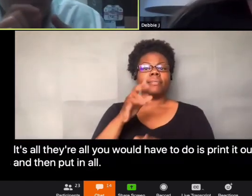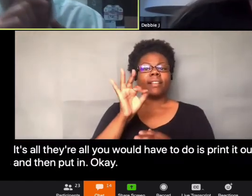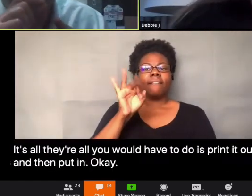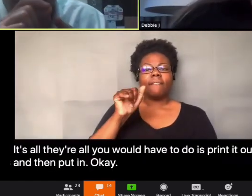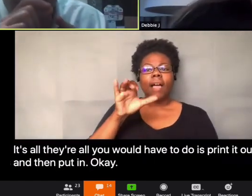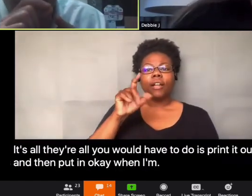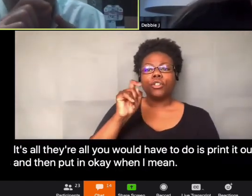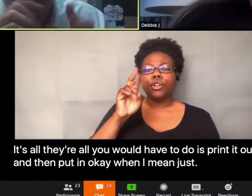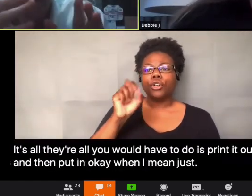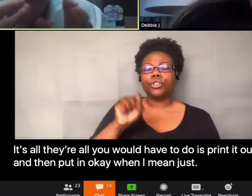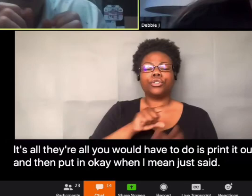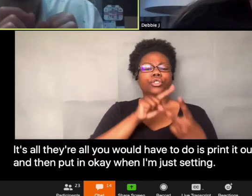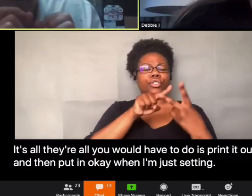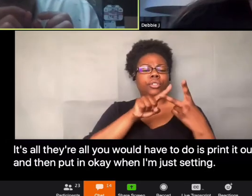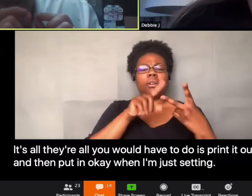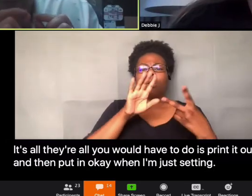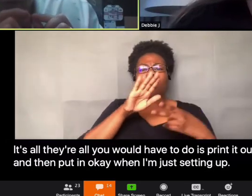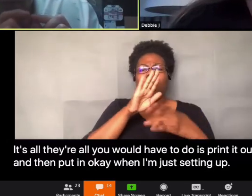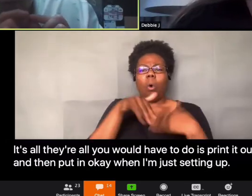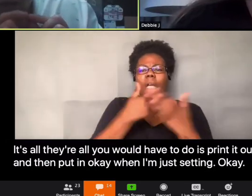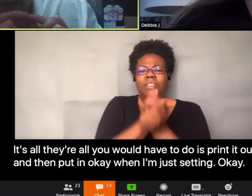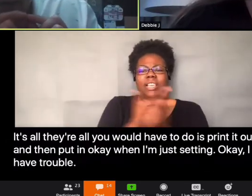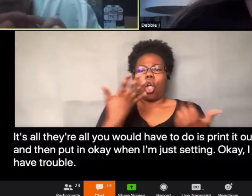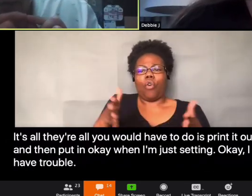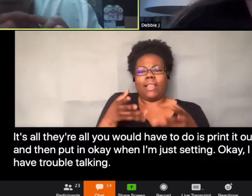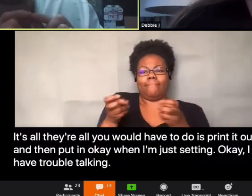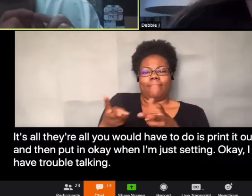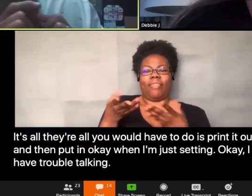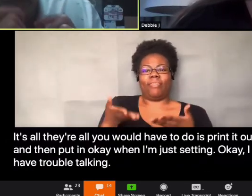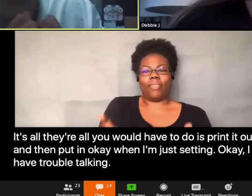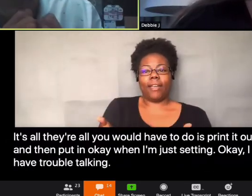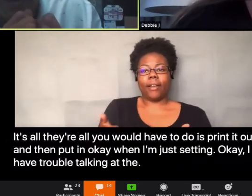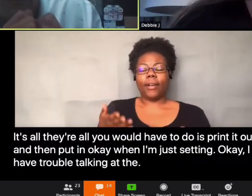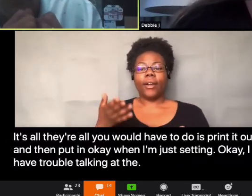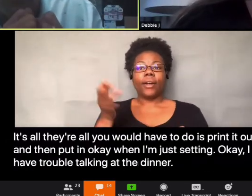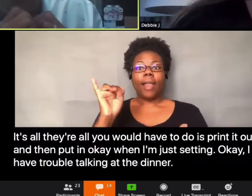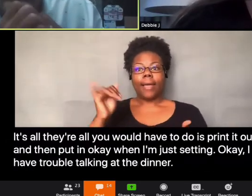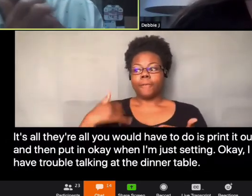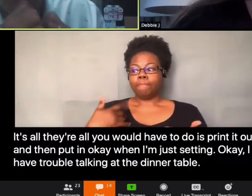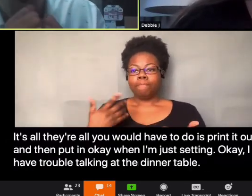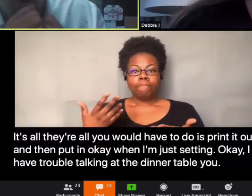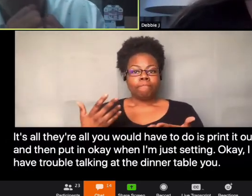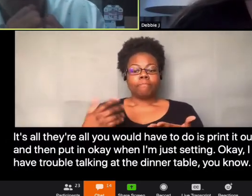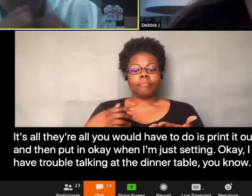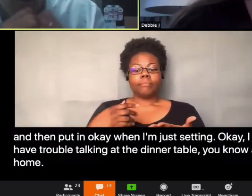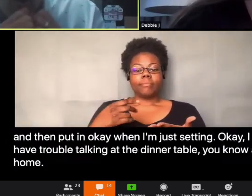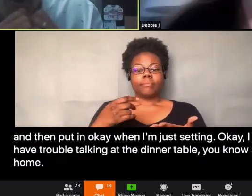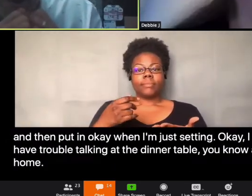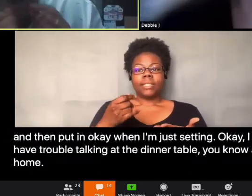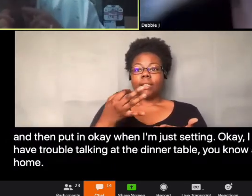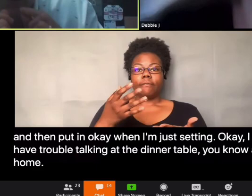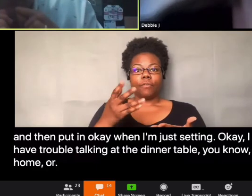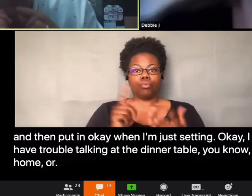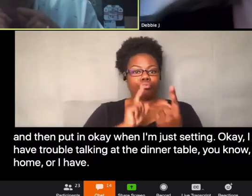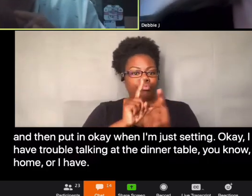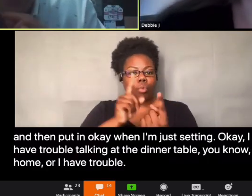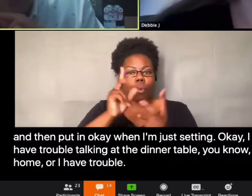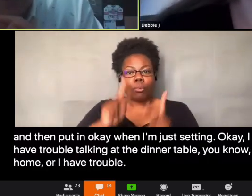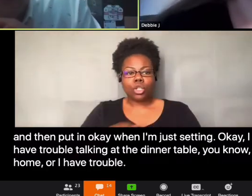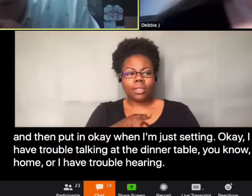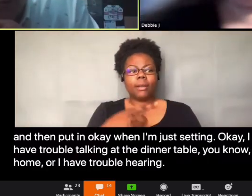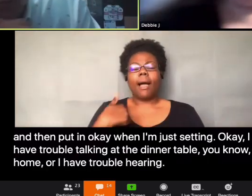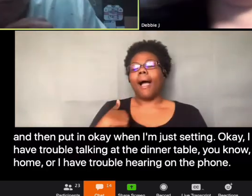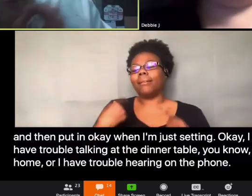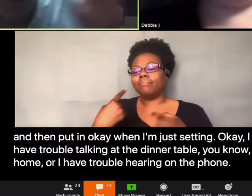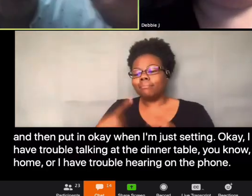okay, when I'm in this setting, okay, I have trouble talking at the dinner table, at home, or I have trouble hearing